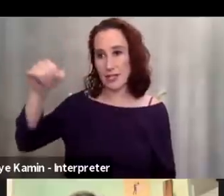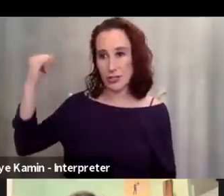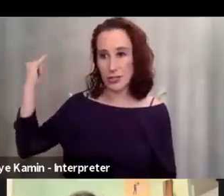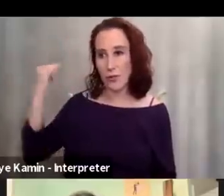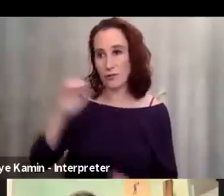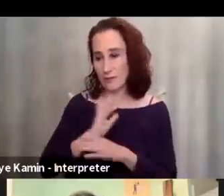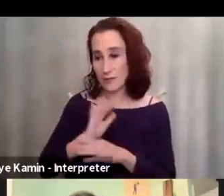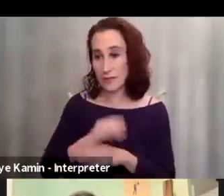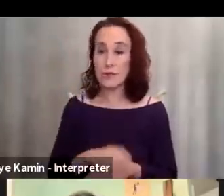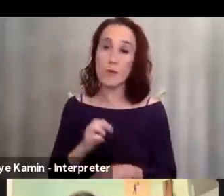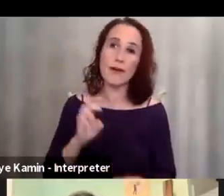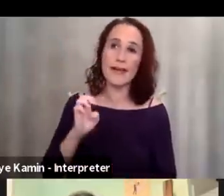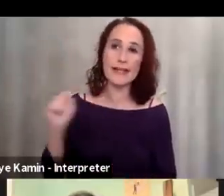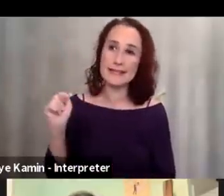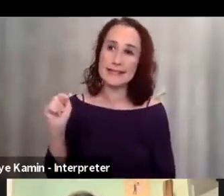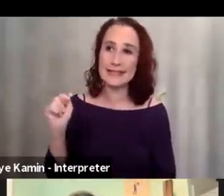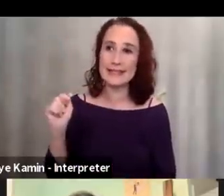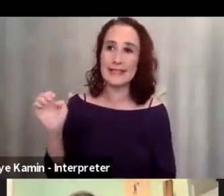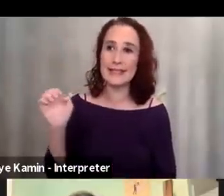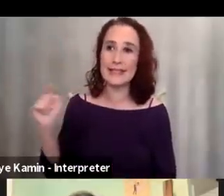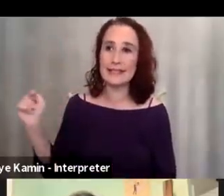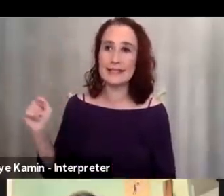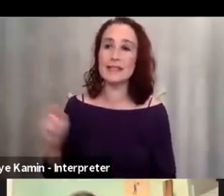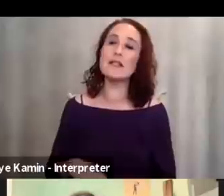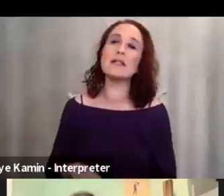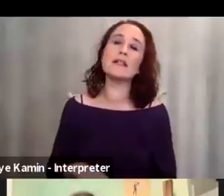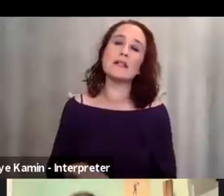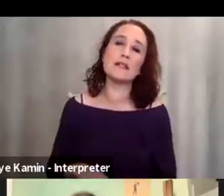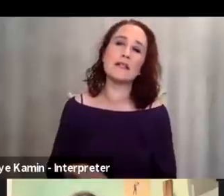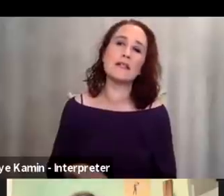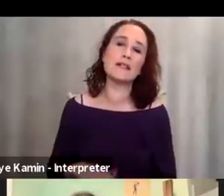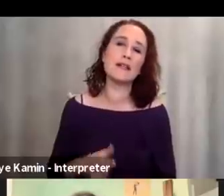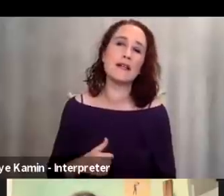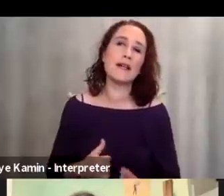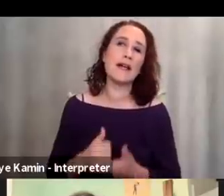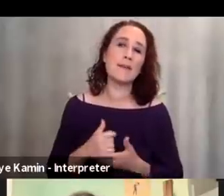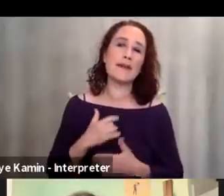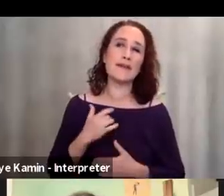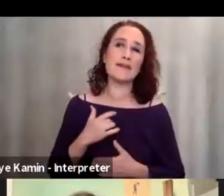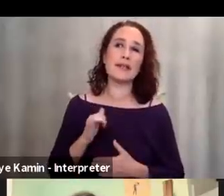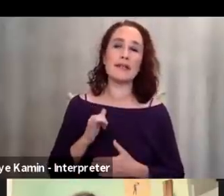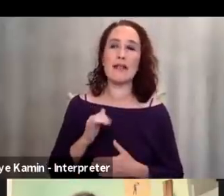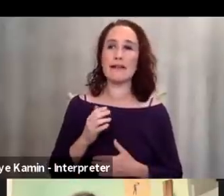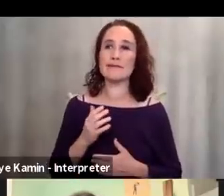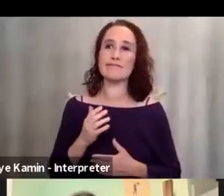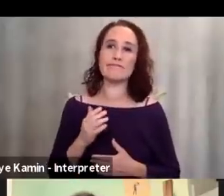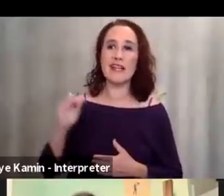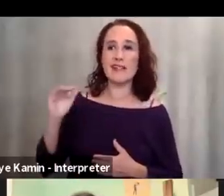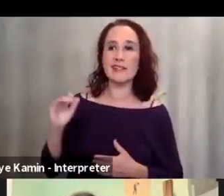as a child. E.T. I think they helped me get back into that sort of innocence of